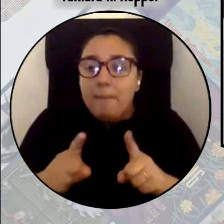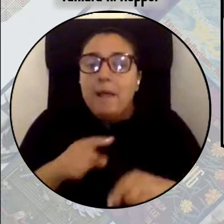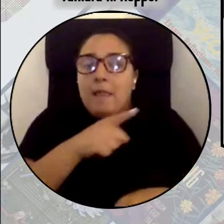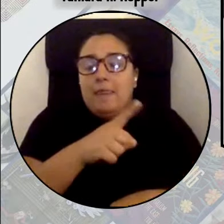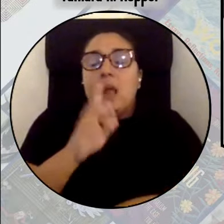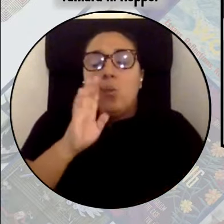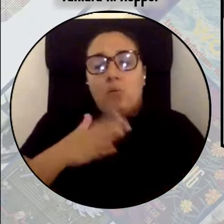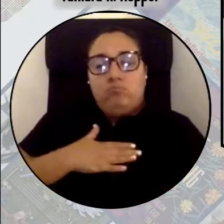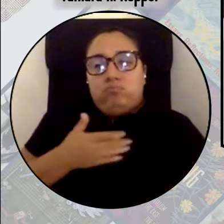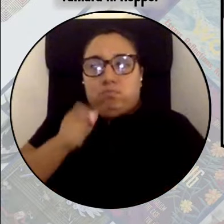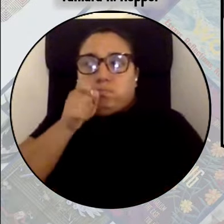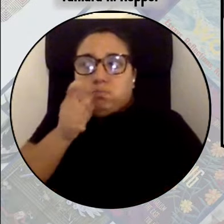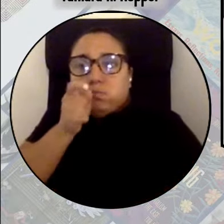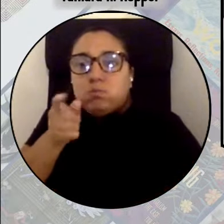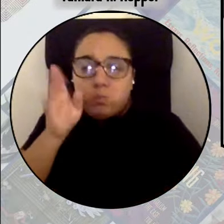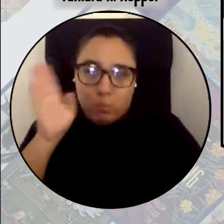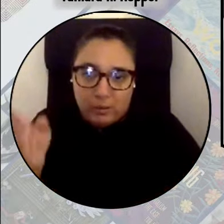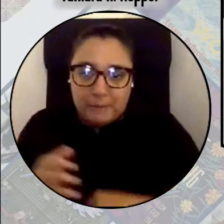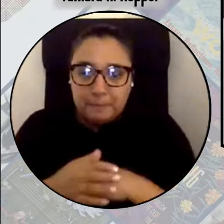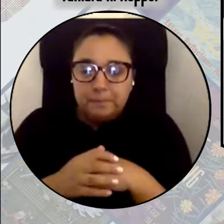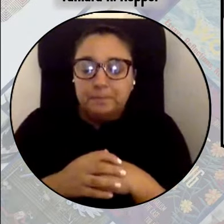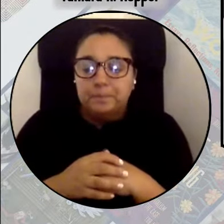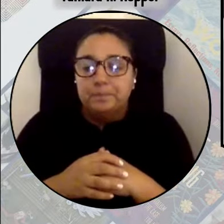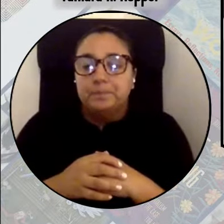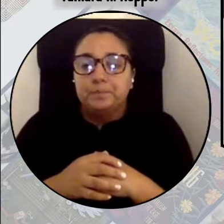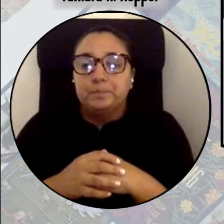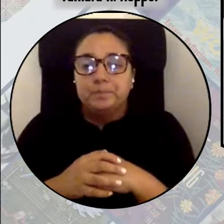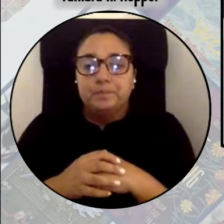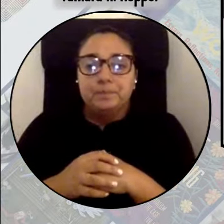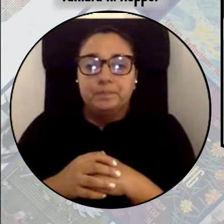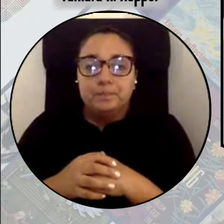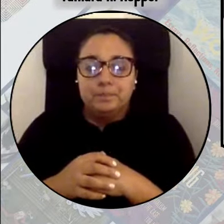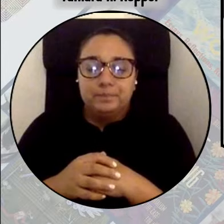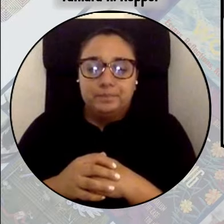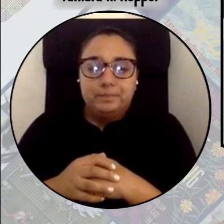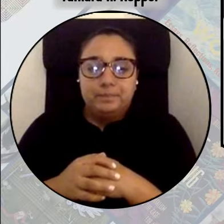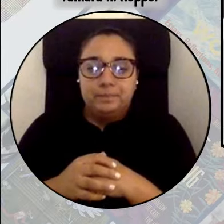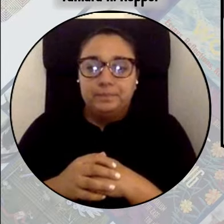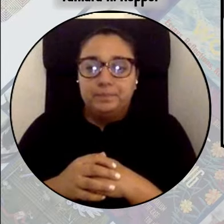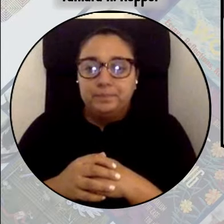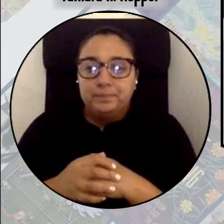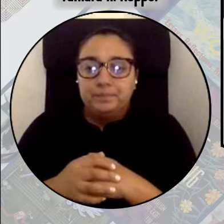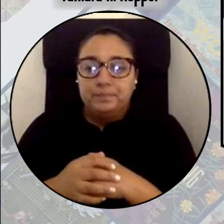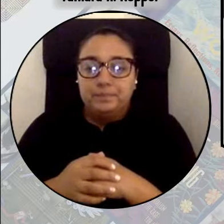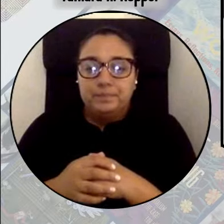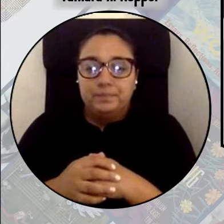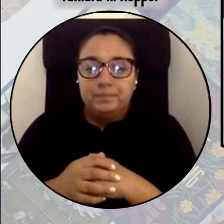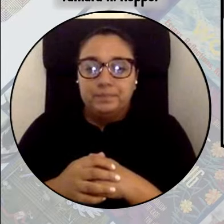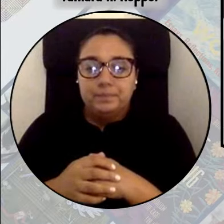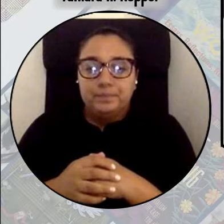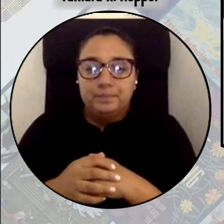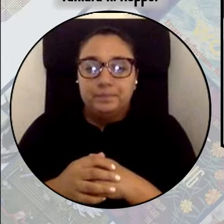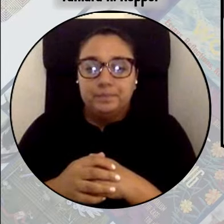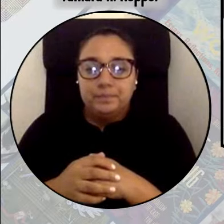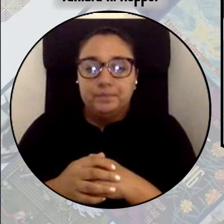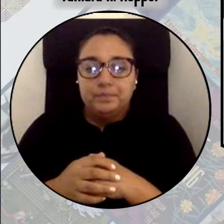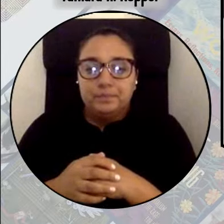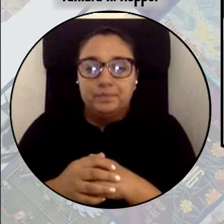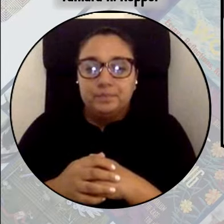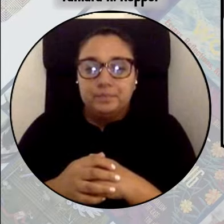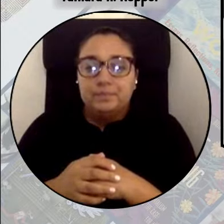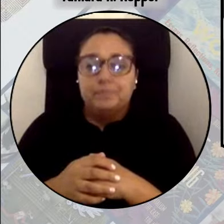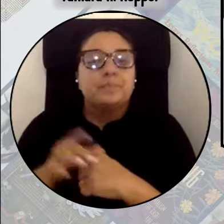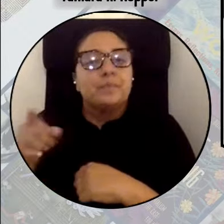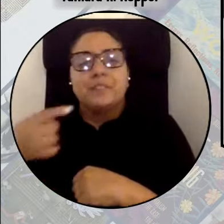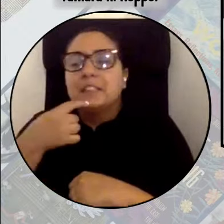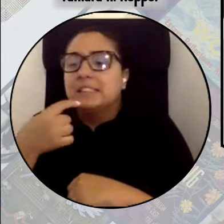federal employees, not city employees, should be considered responsible for implementation of immigration and refugee policy. Now, one thing that happened, though, and